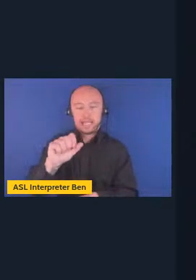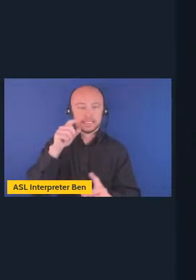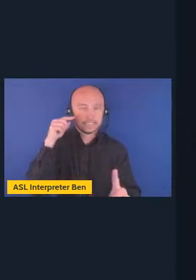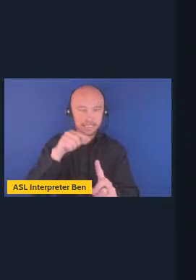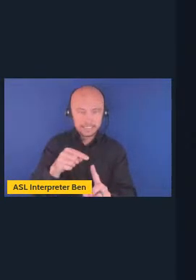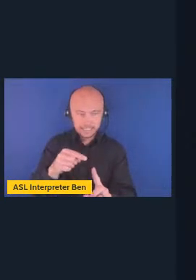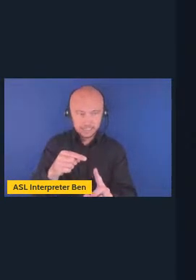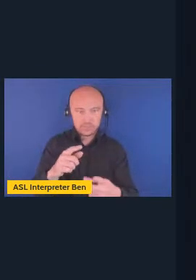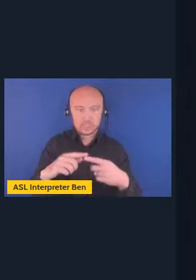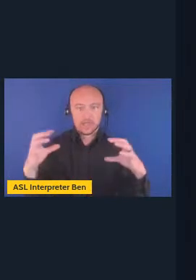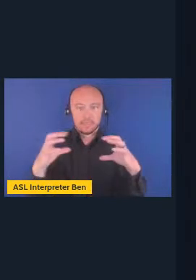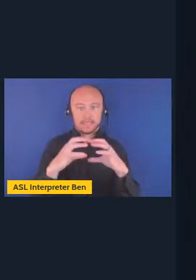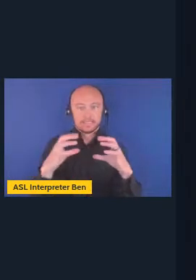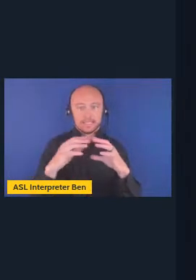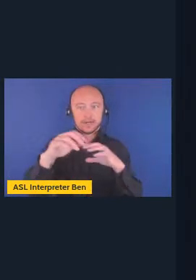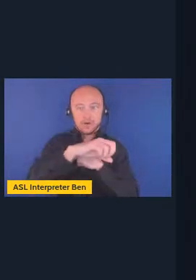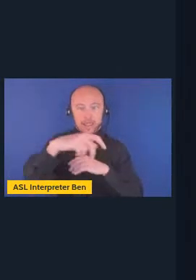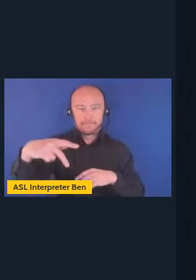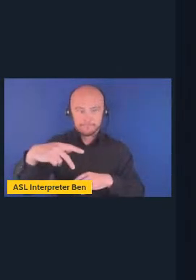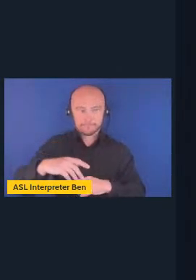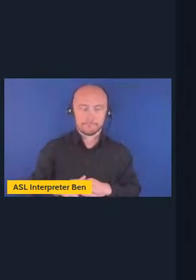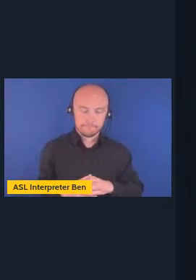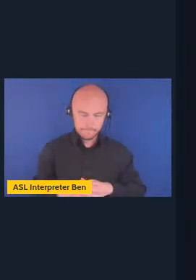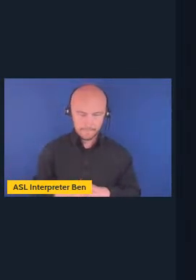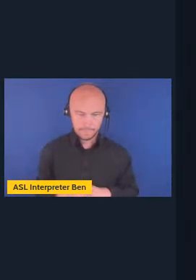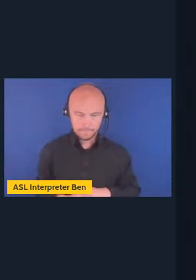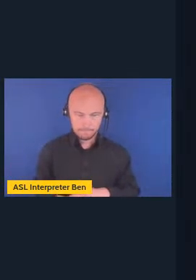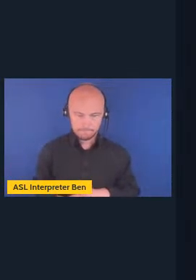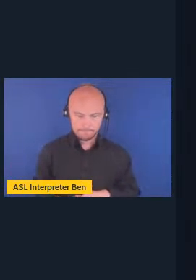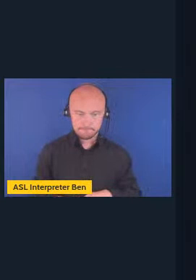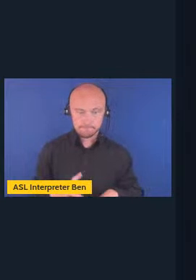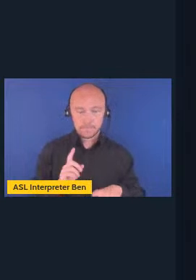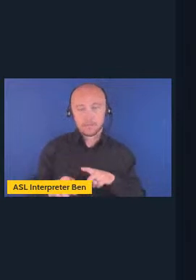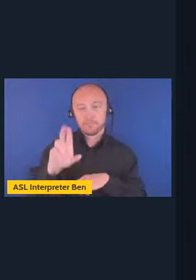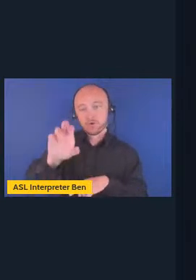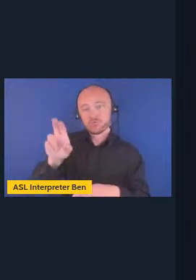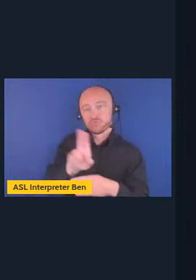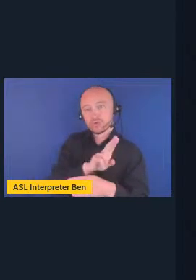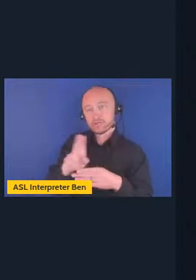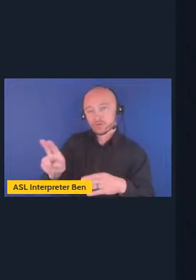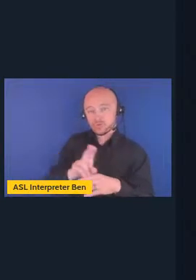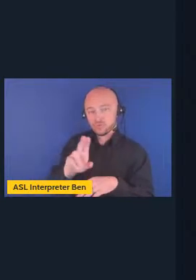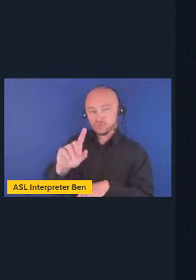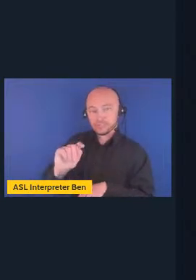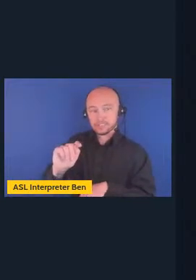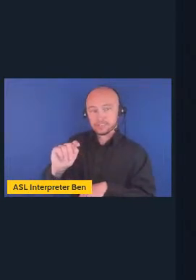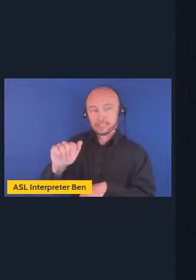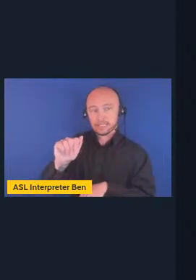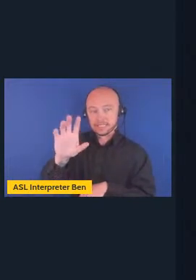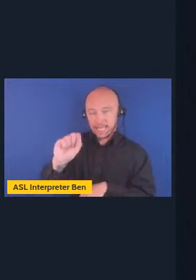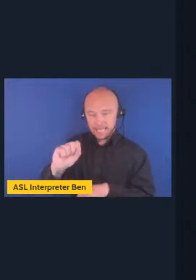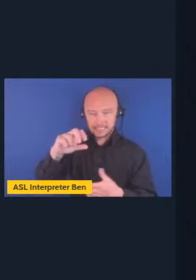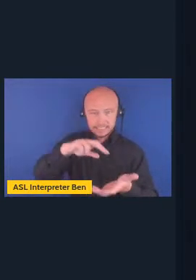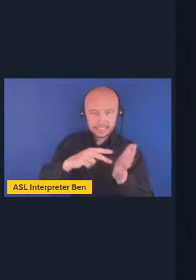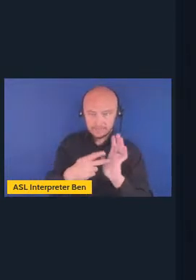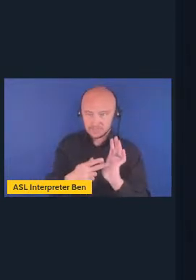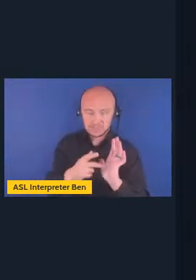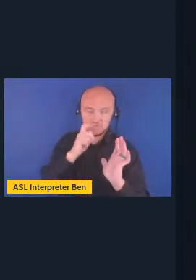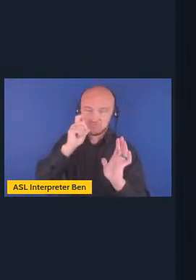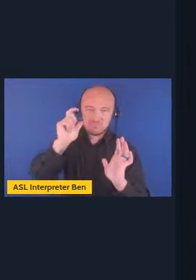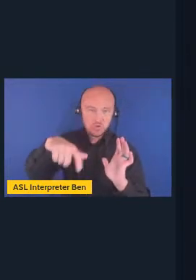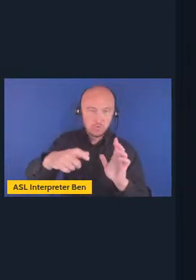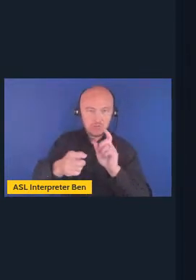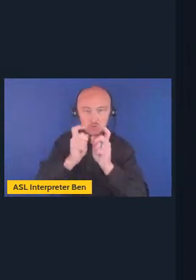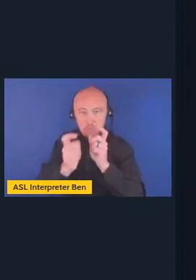your containerized application. However, you can reuse your task definition without any modifications